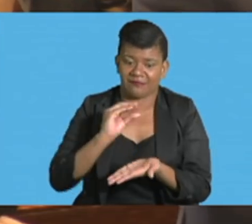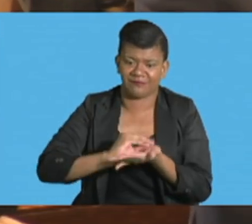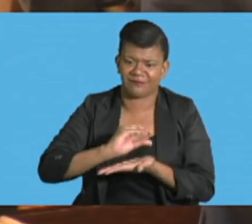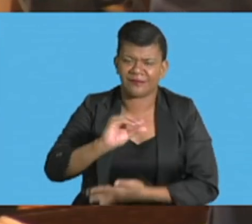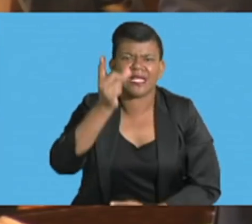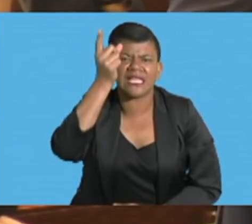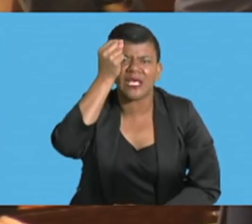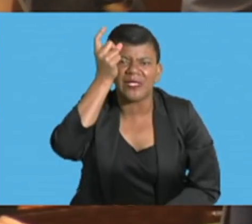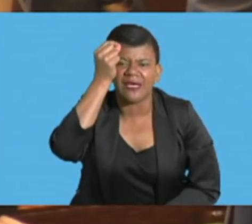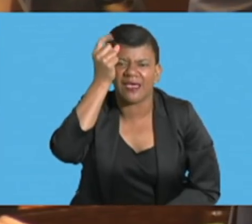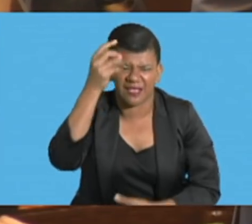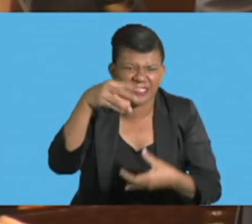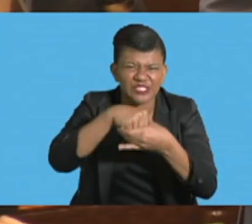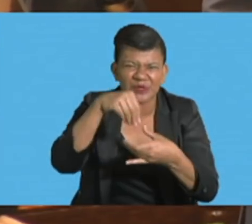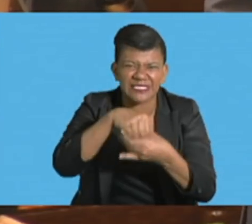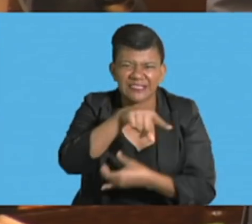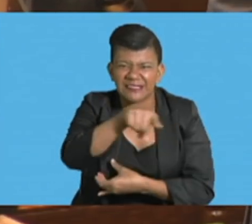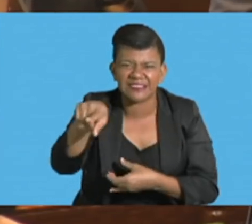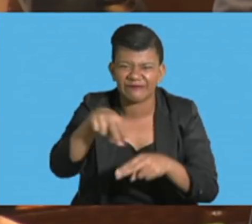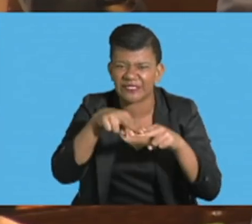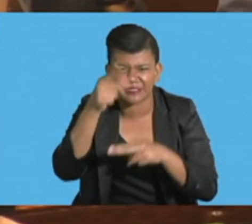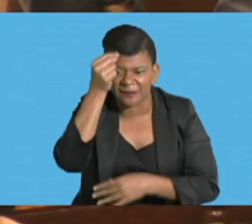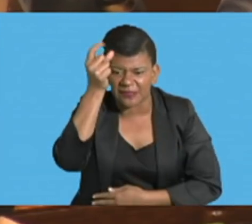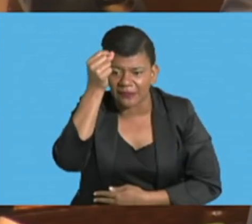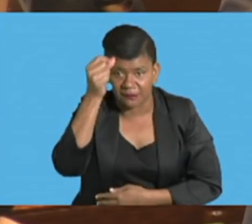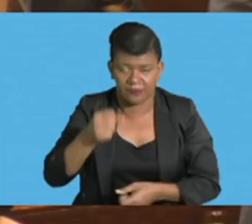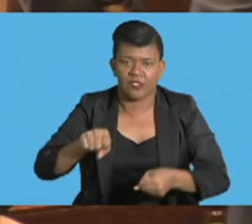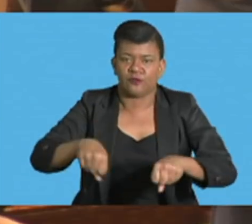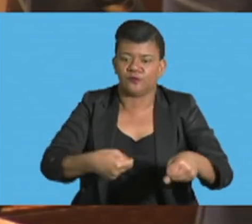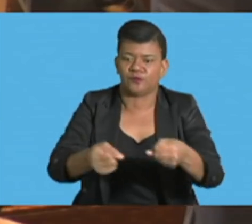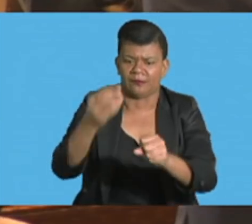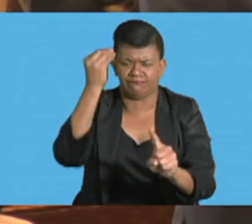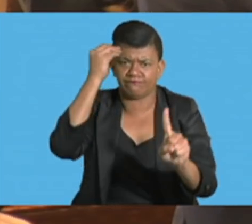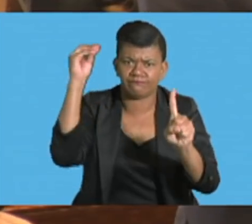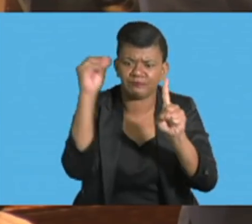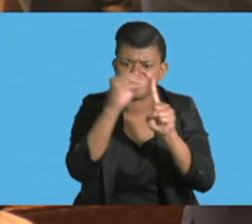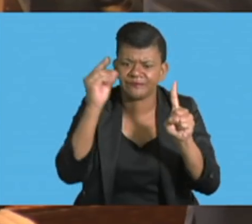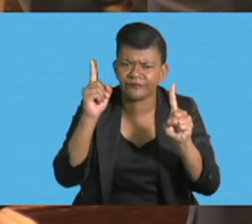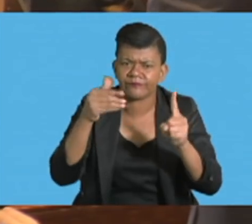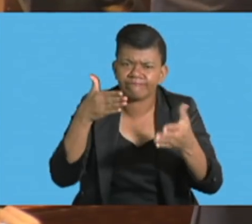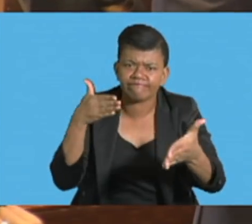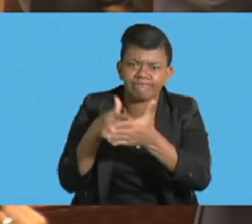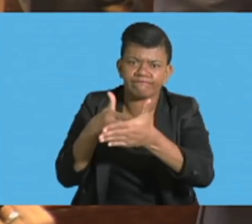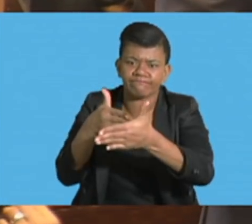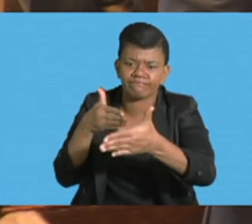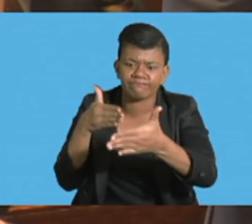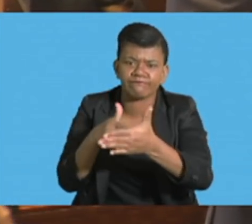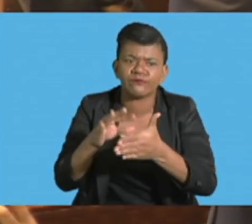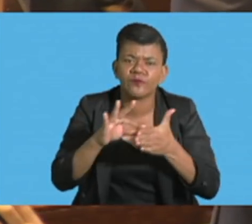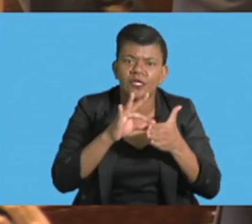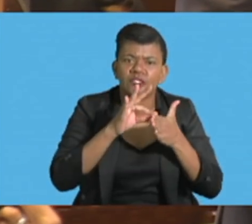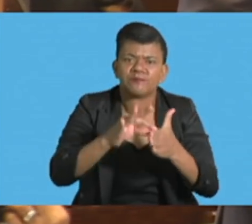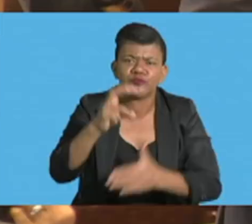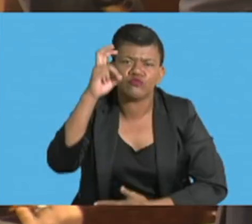less. We will look toward our strategic objectives, namely enhancing leadership training, documenting our culture